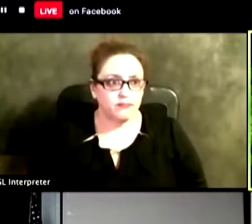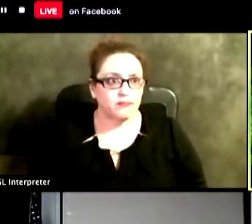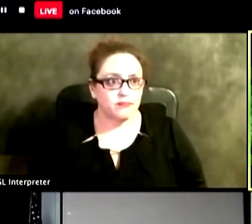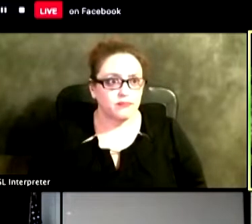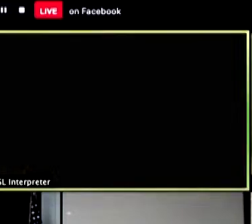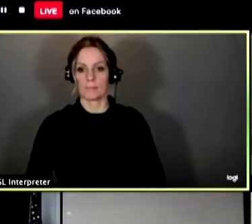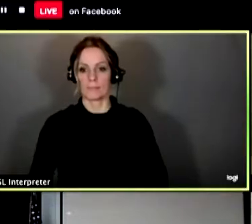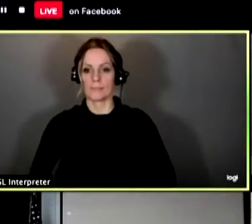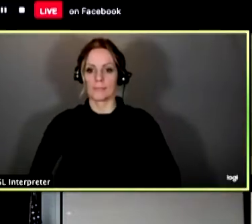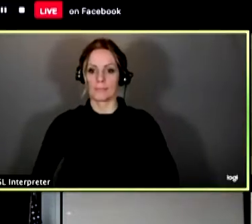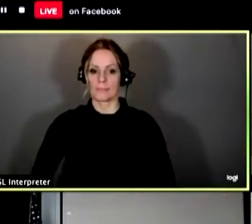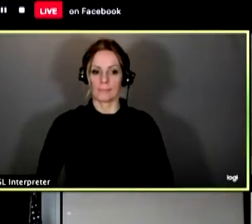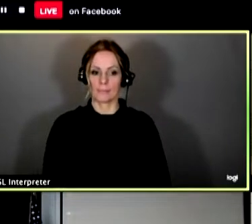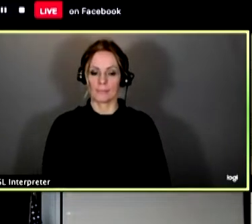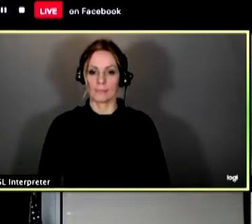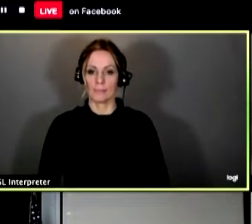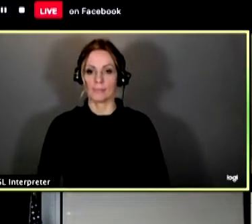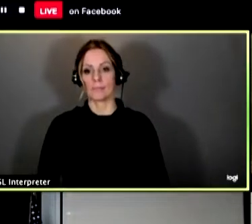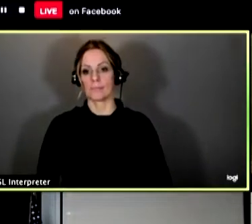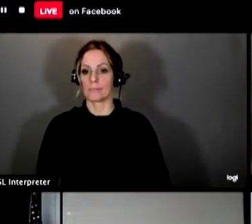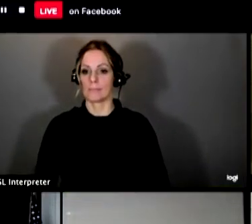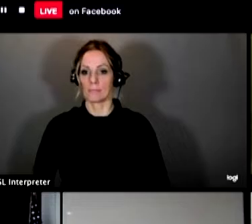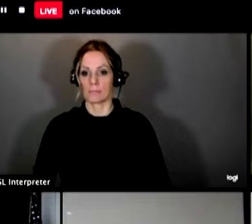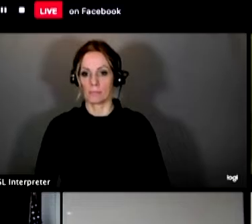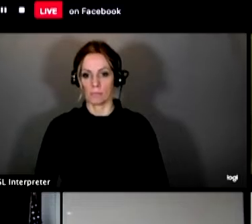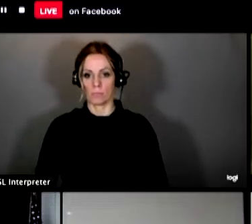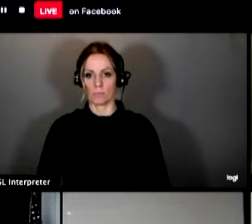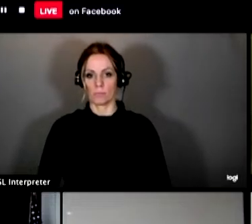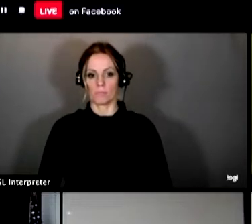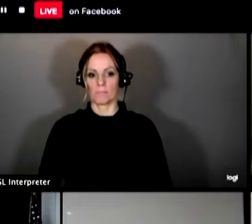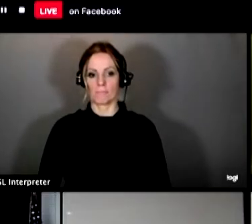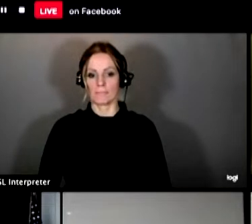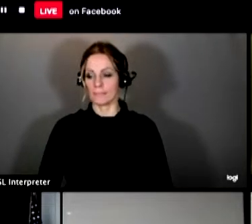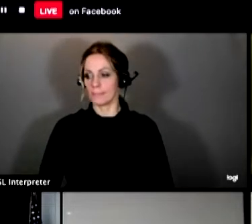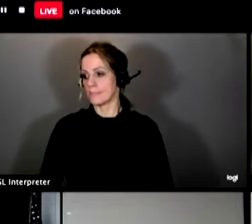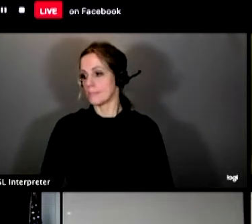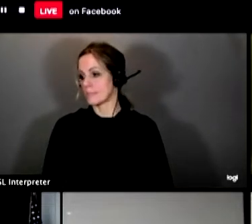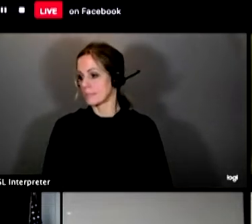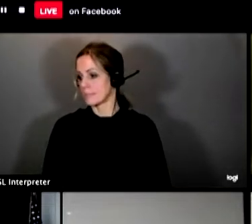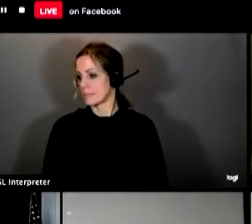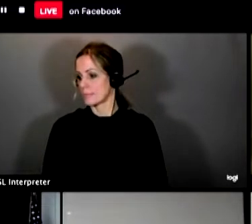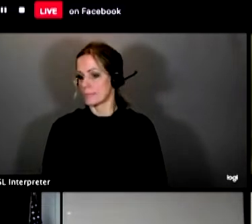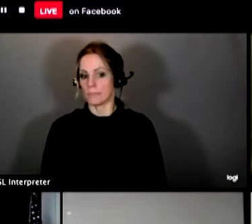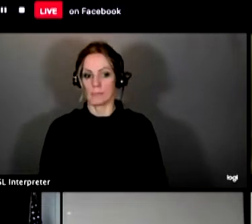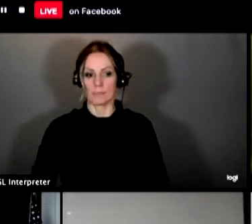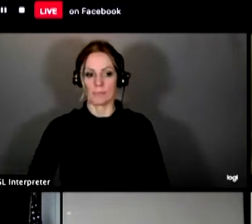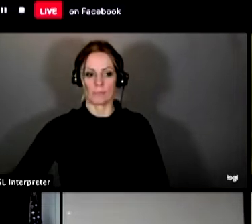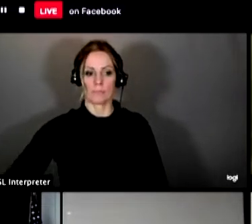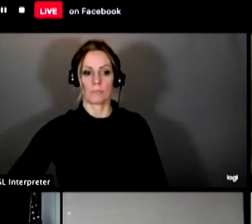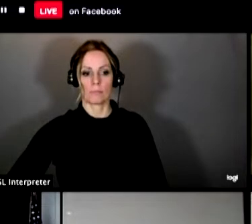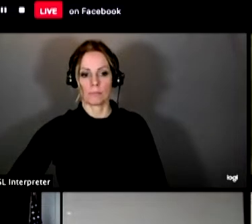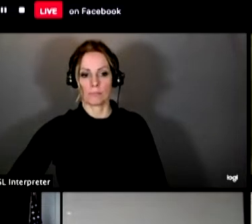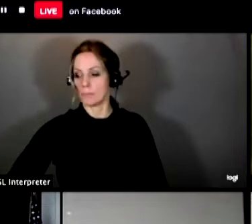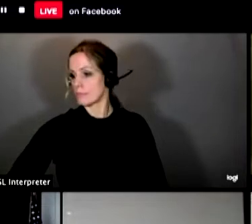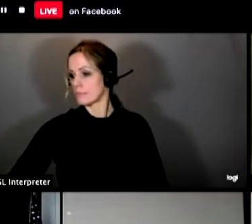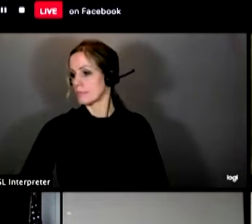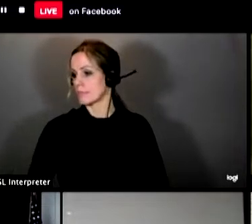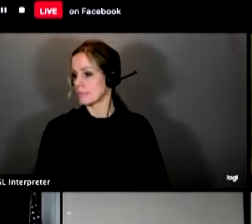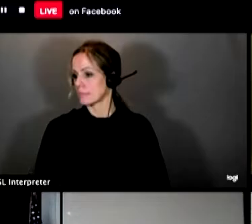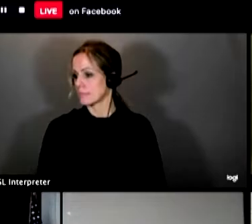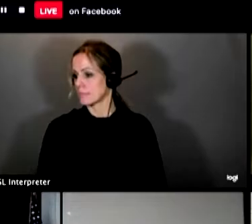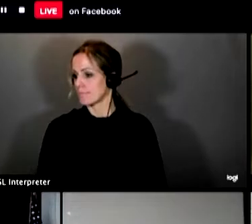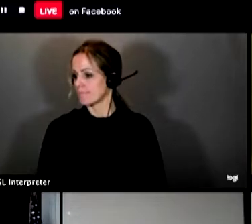I can't hear you. I appreciate that clarification. Yeah, we've got you. Is there anything else you wanted to add for now? And we can follow up also with you.